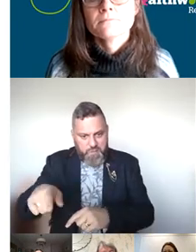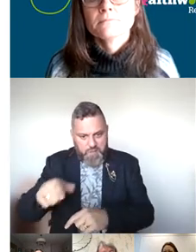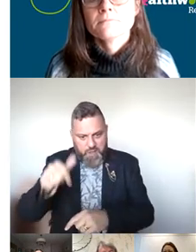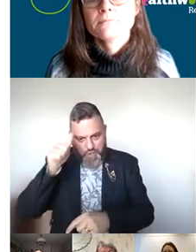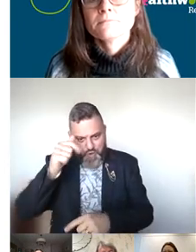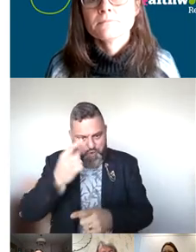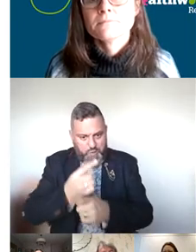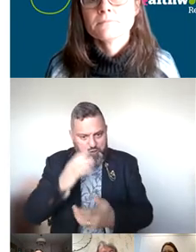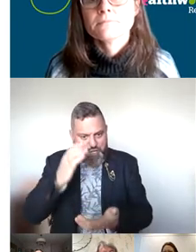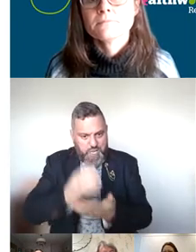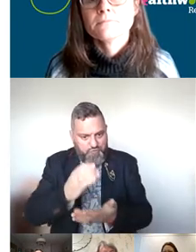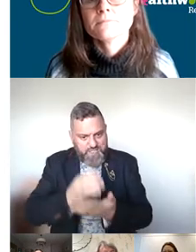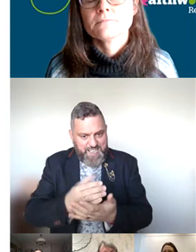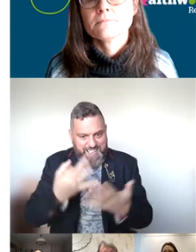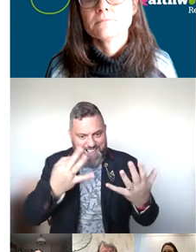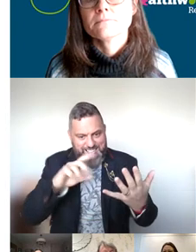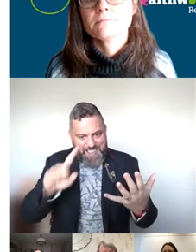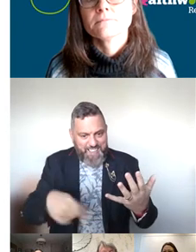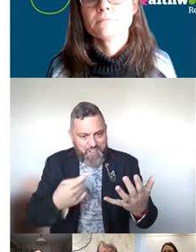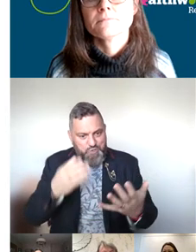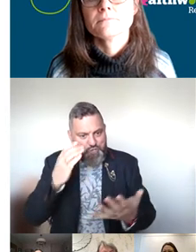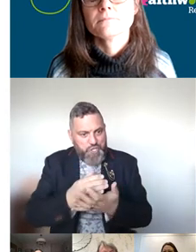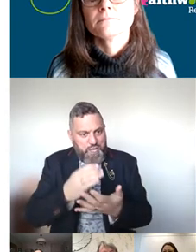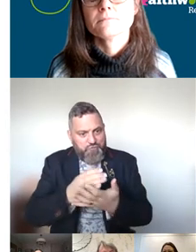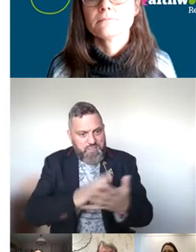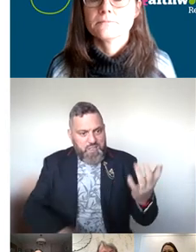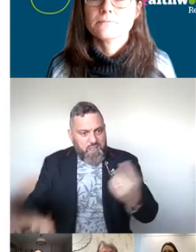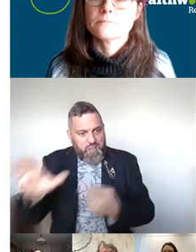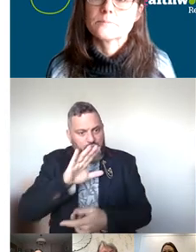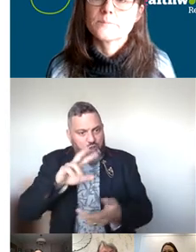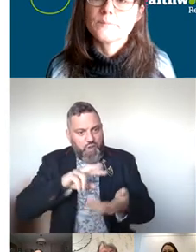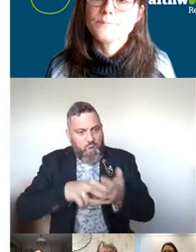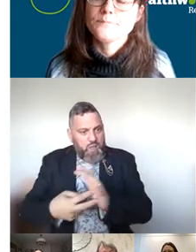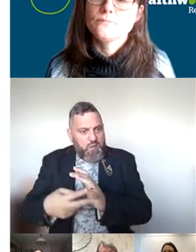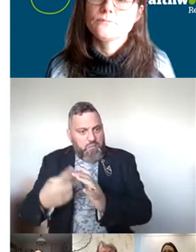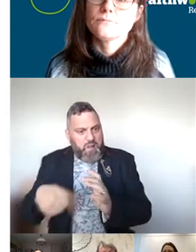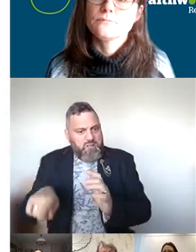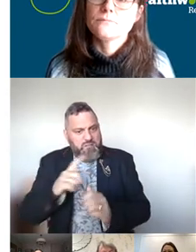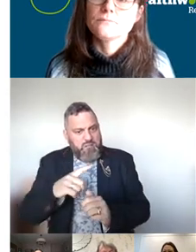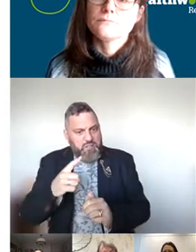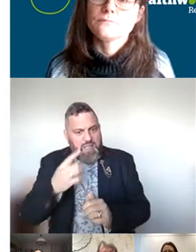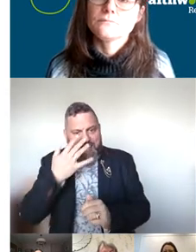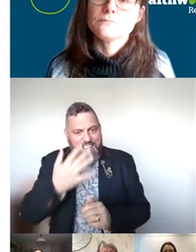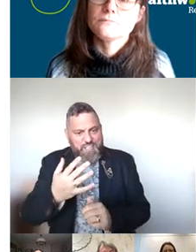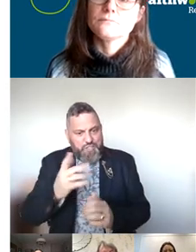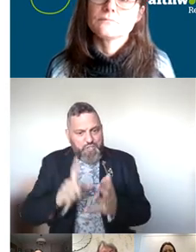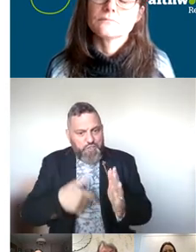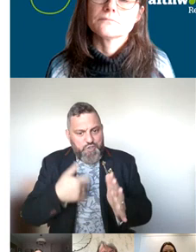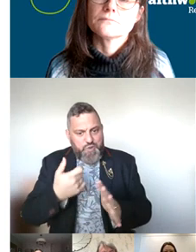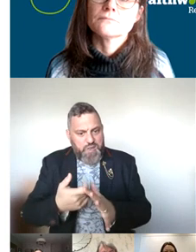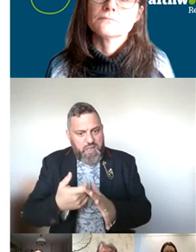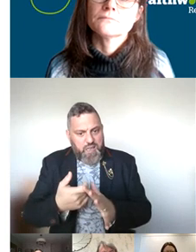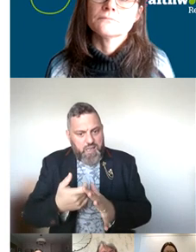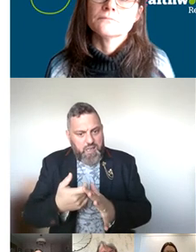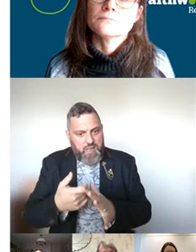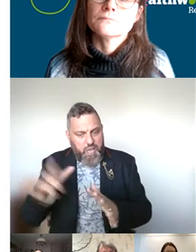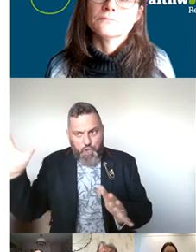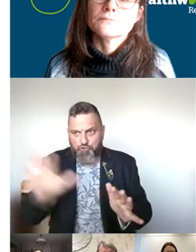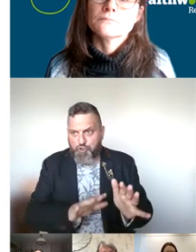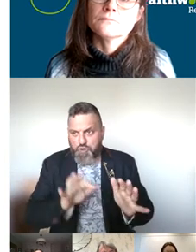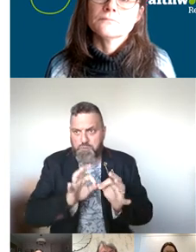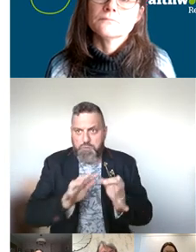charities, the 8,000 charities across the organisation, but just in Age UK's alone across Bob, I think we're